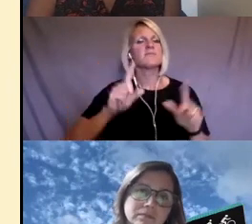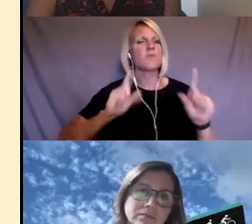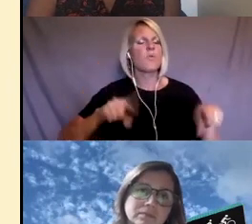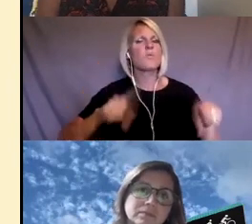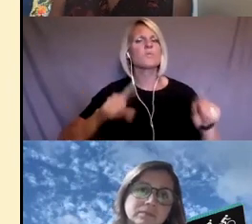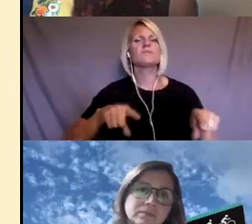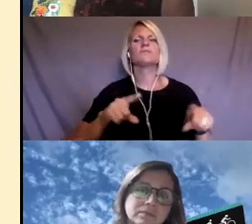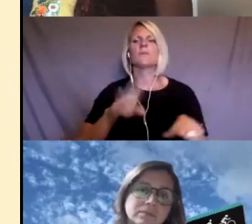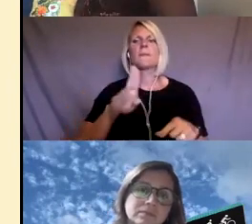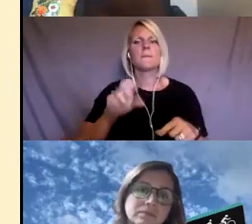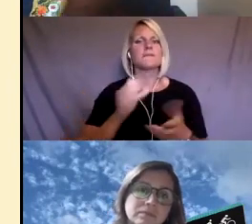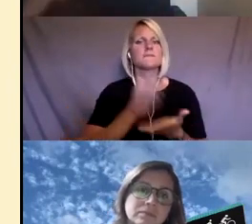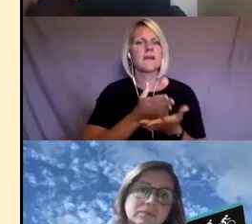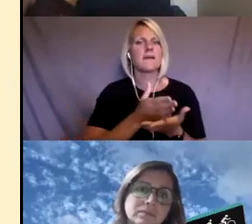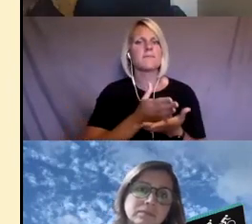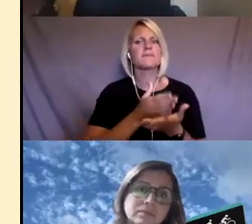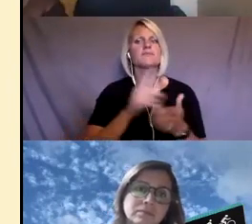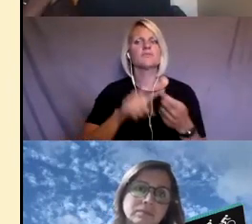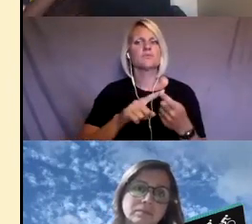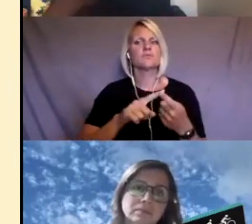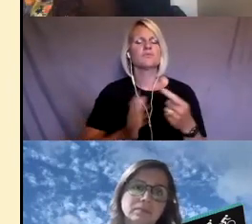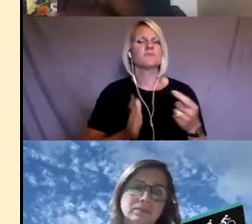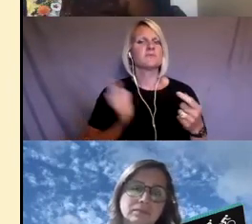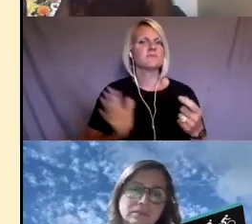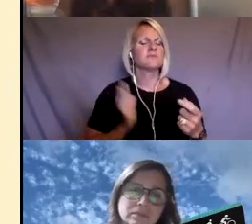bused out to affluent suburban neighborhoods